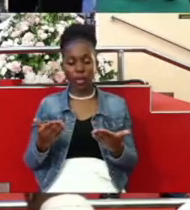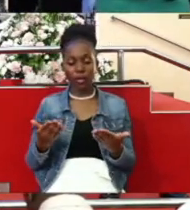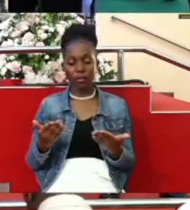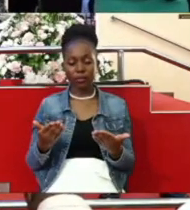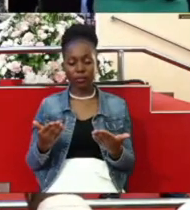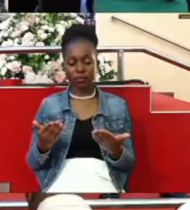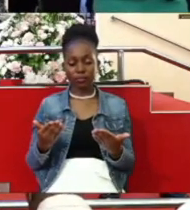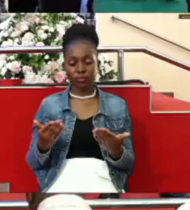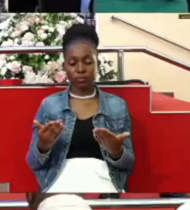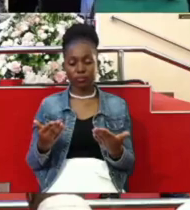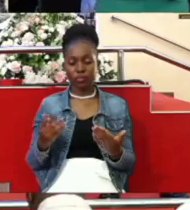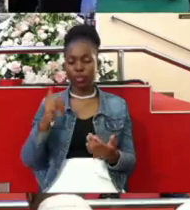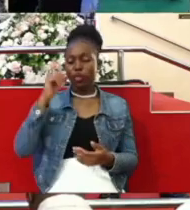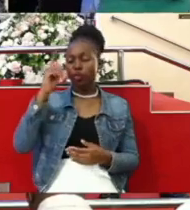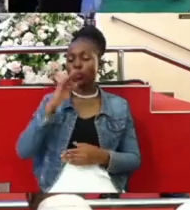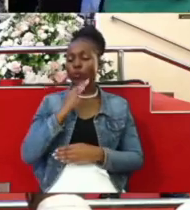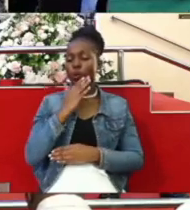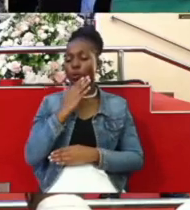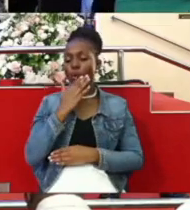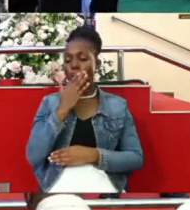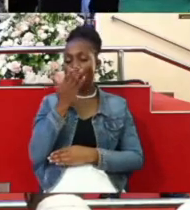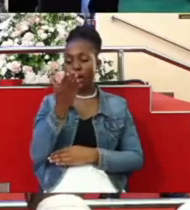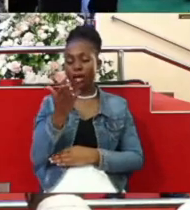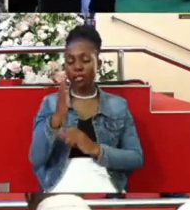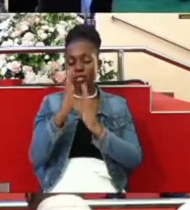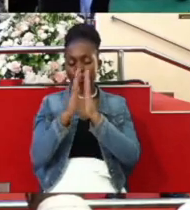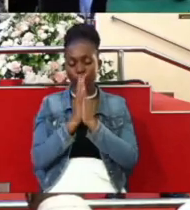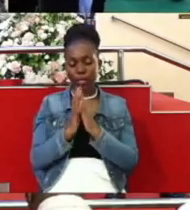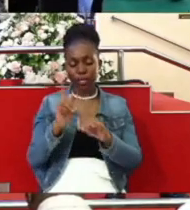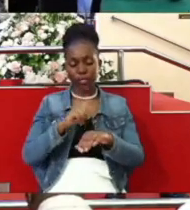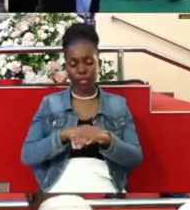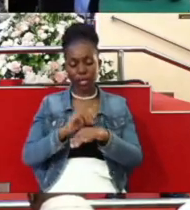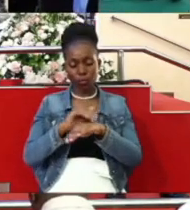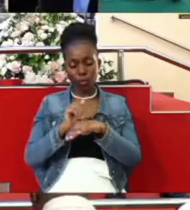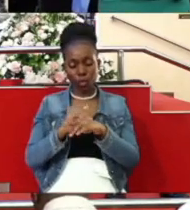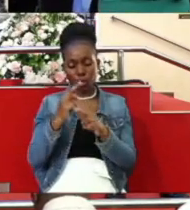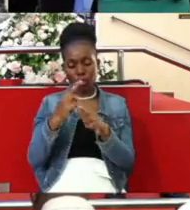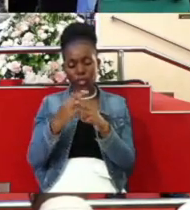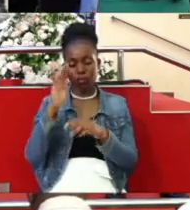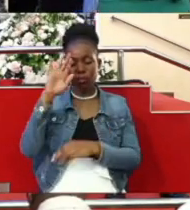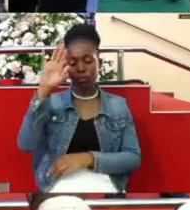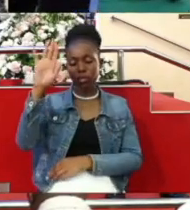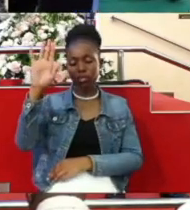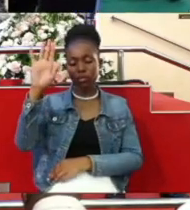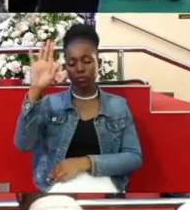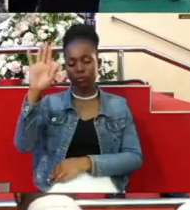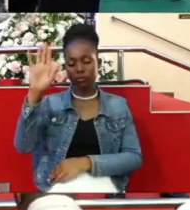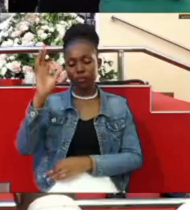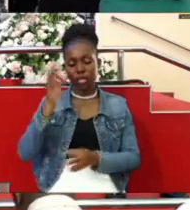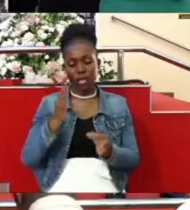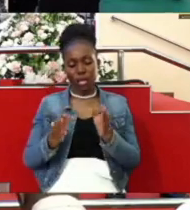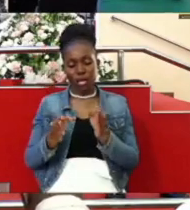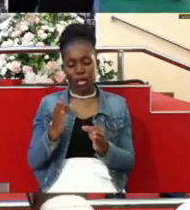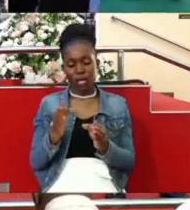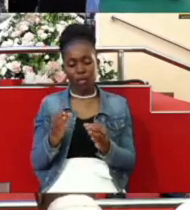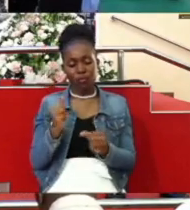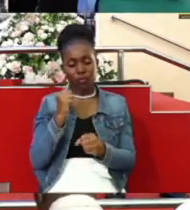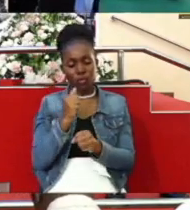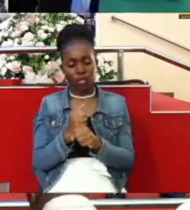are God that answers prayers when you call upon your name. If you did it for Hagar, O